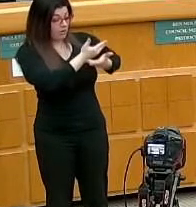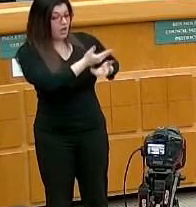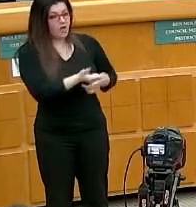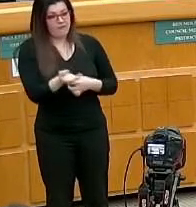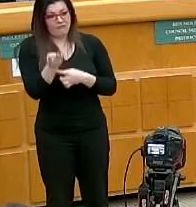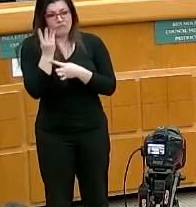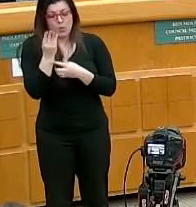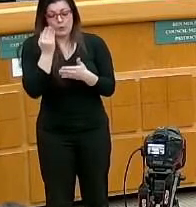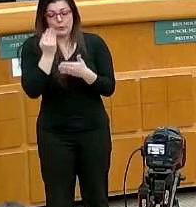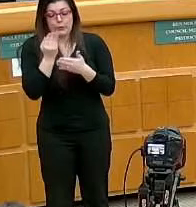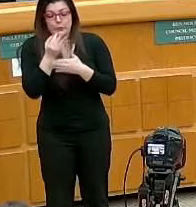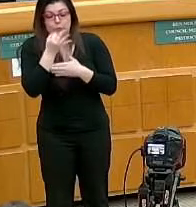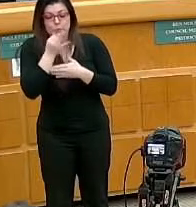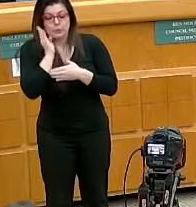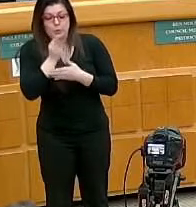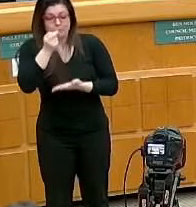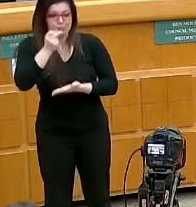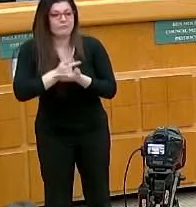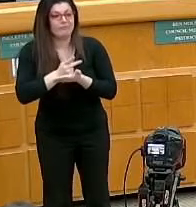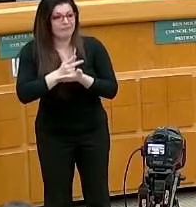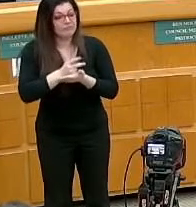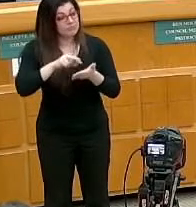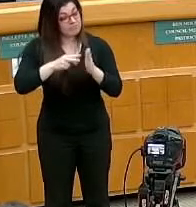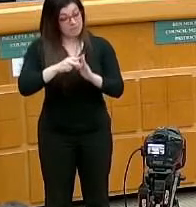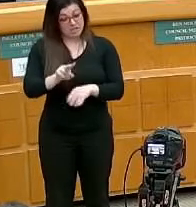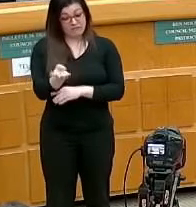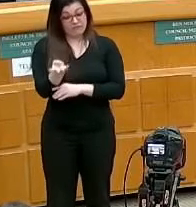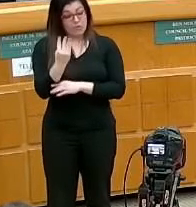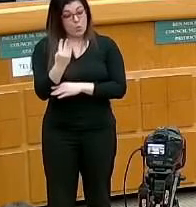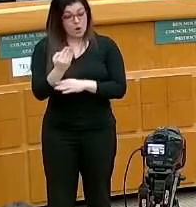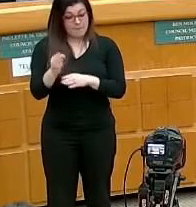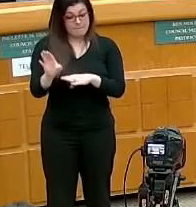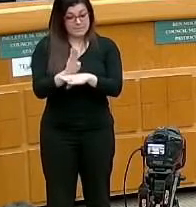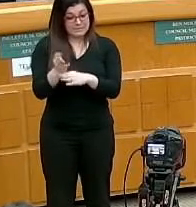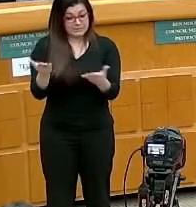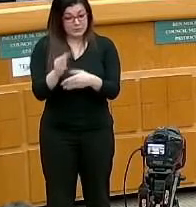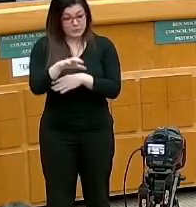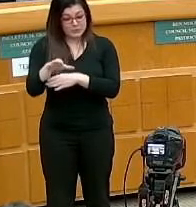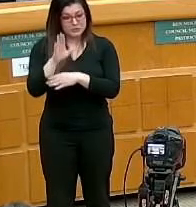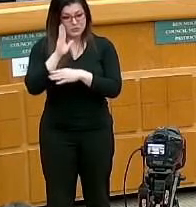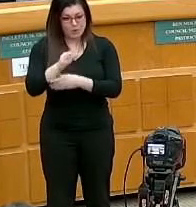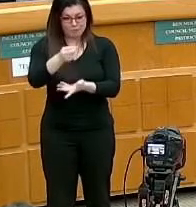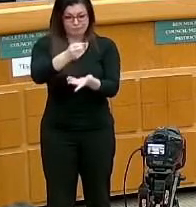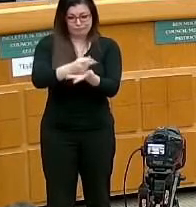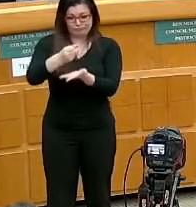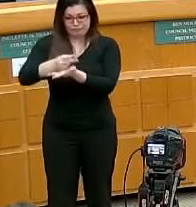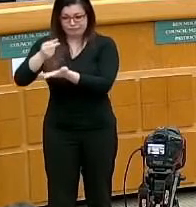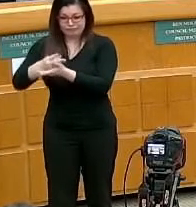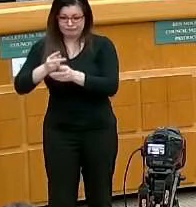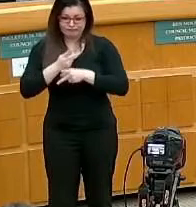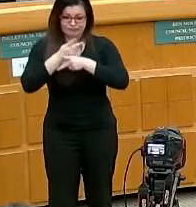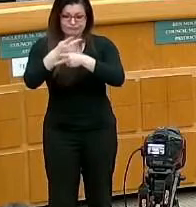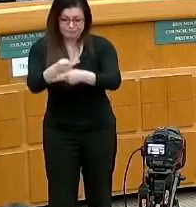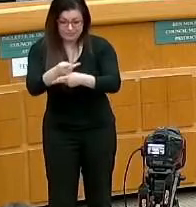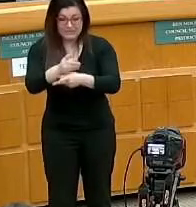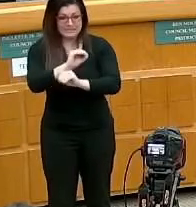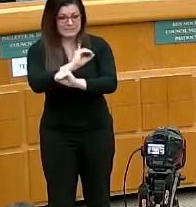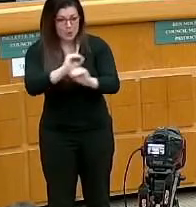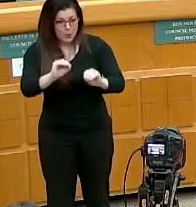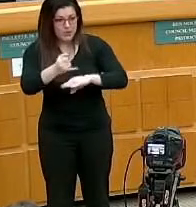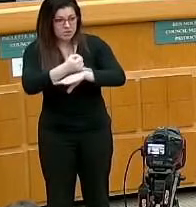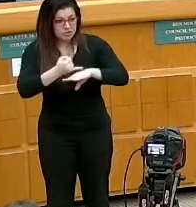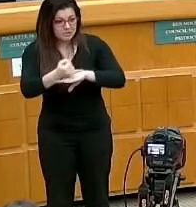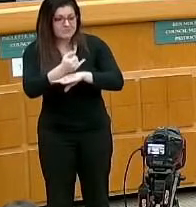small businesses will soon have funds to keep their operations going with 0% interest and no payment for the first 4